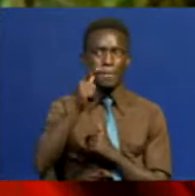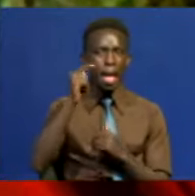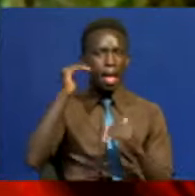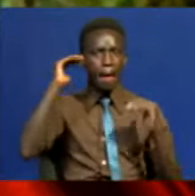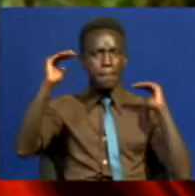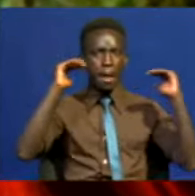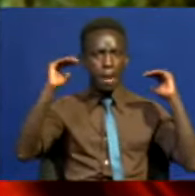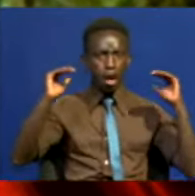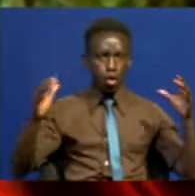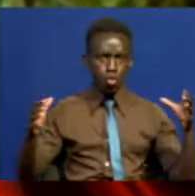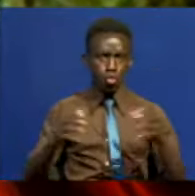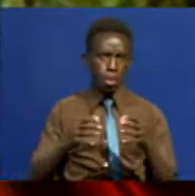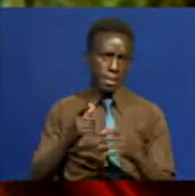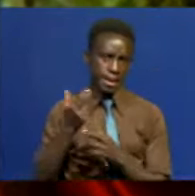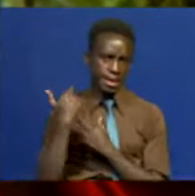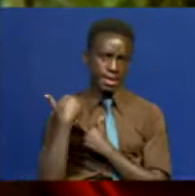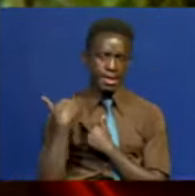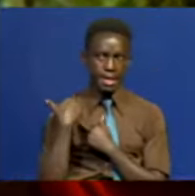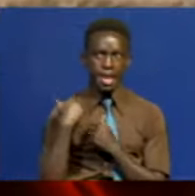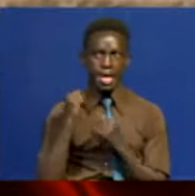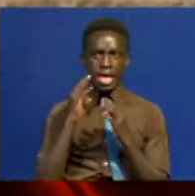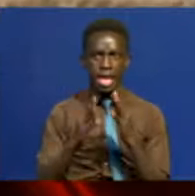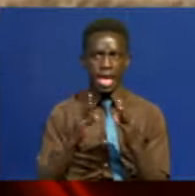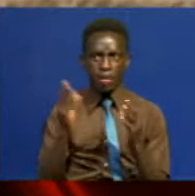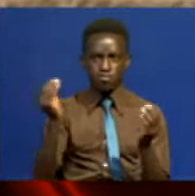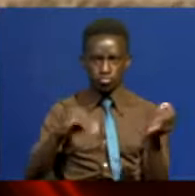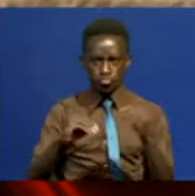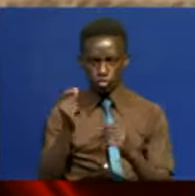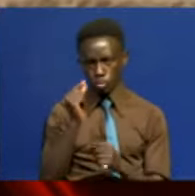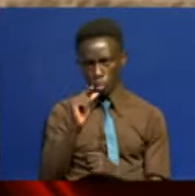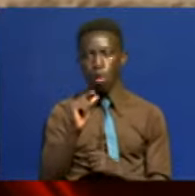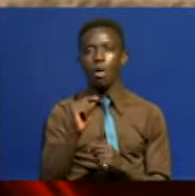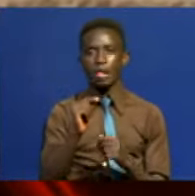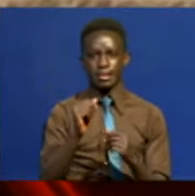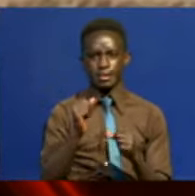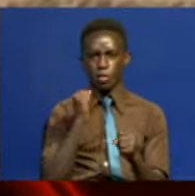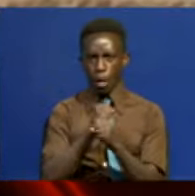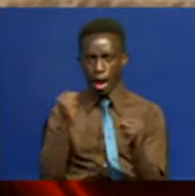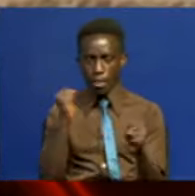wakichangia kidogo, hizi ngombe zitarudishwa. John Junge for Lunchtime News.